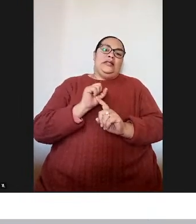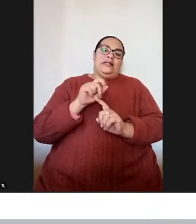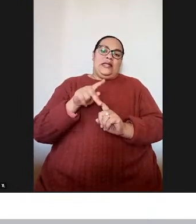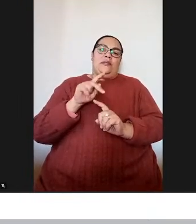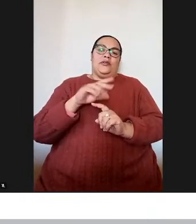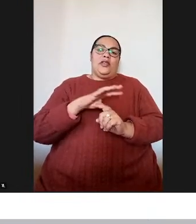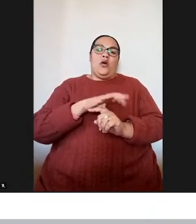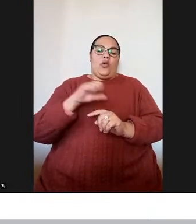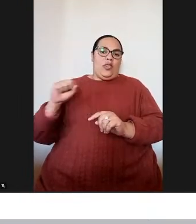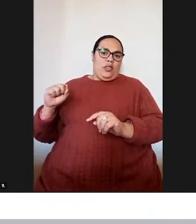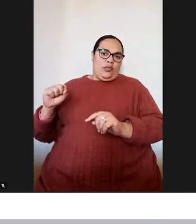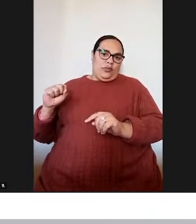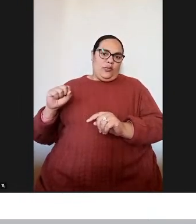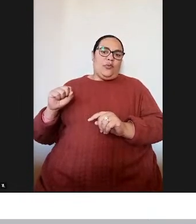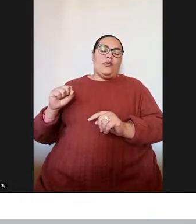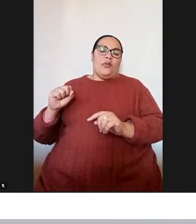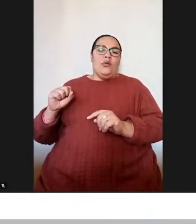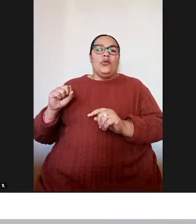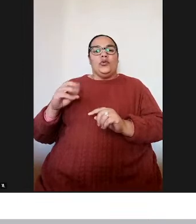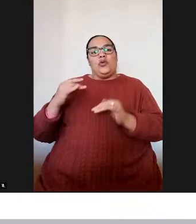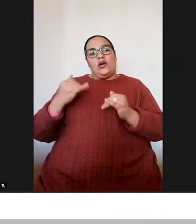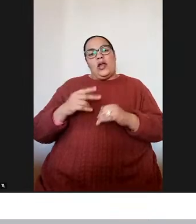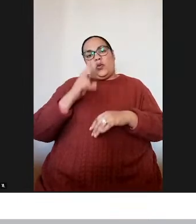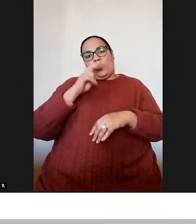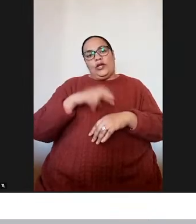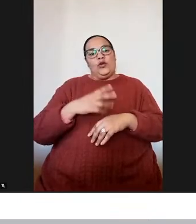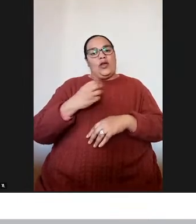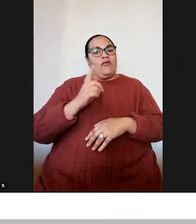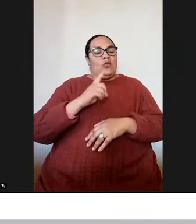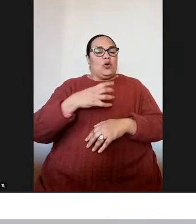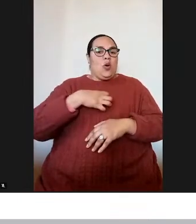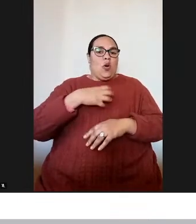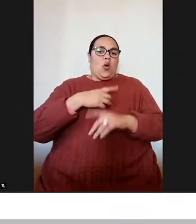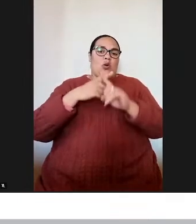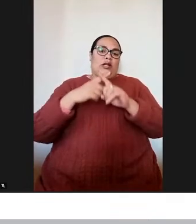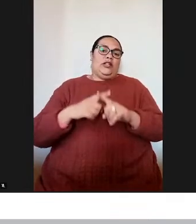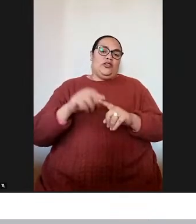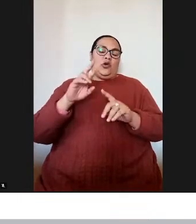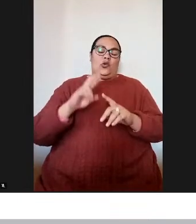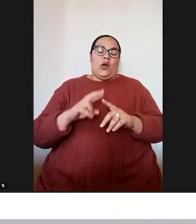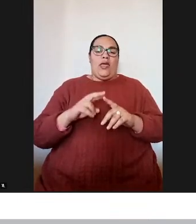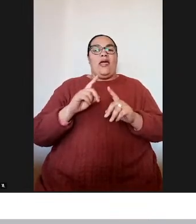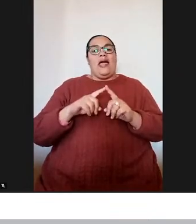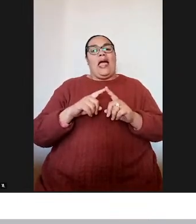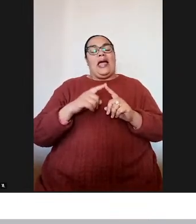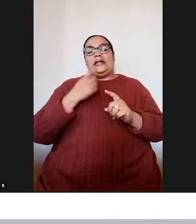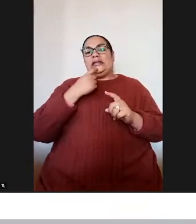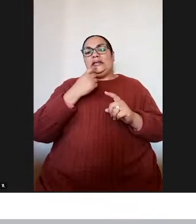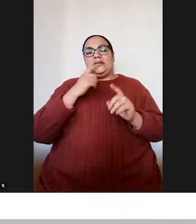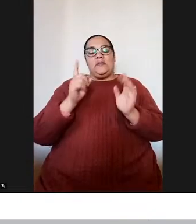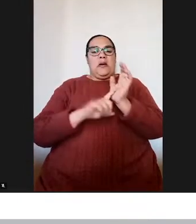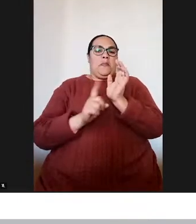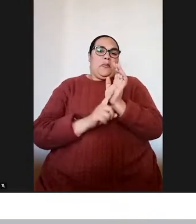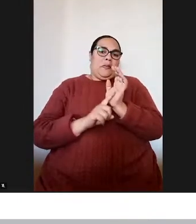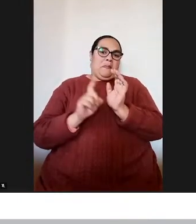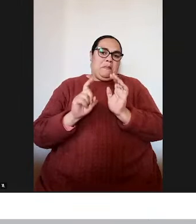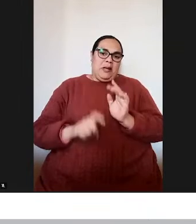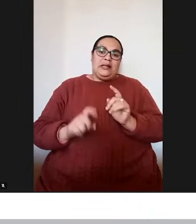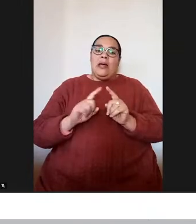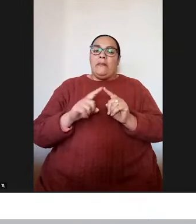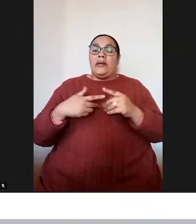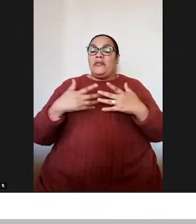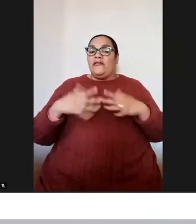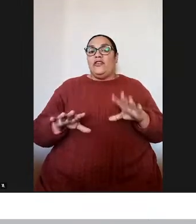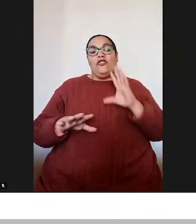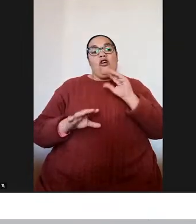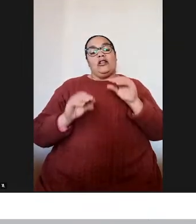that. So we need to have our own X-ray machine and metal detector. But I have asked